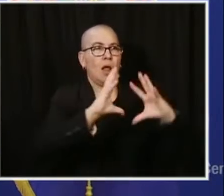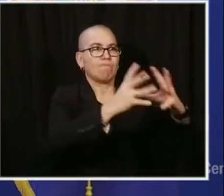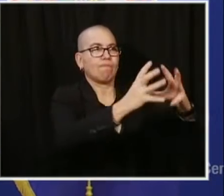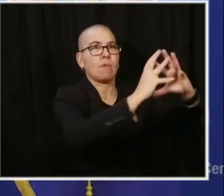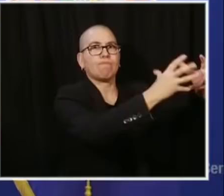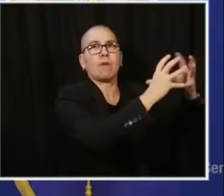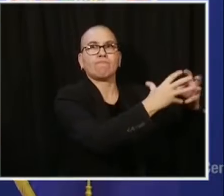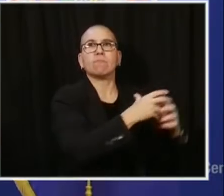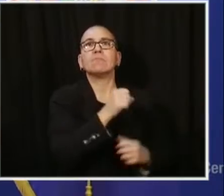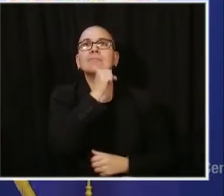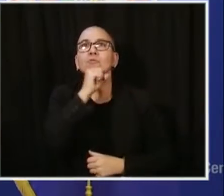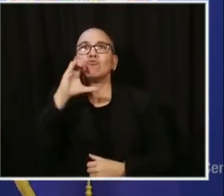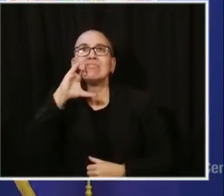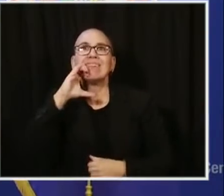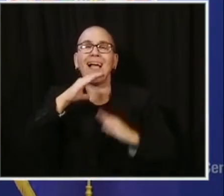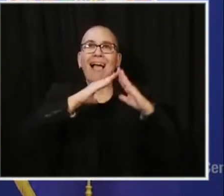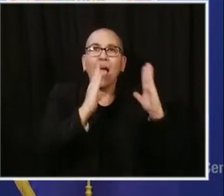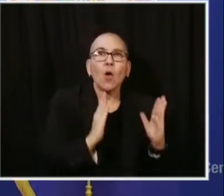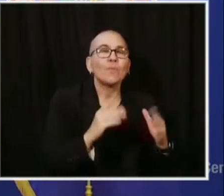throughout the area. We're getting hit hard right now.